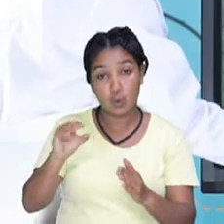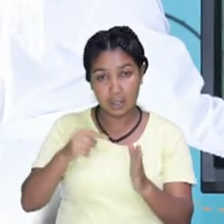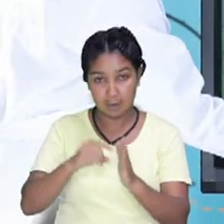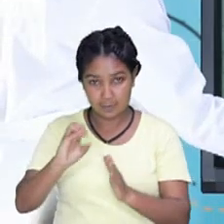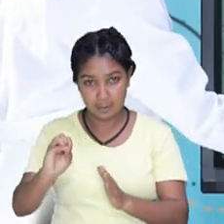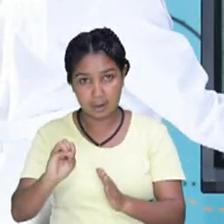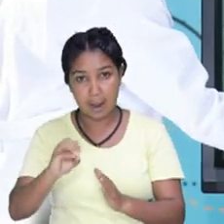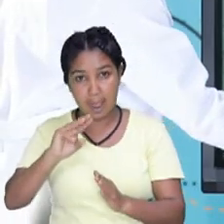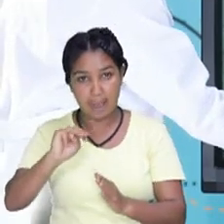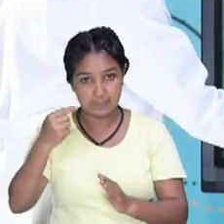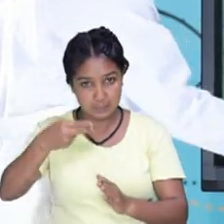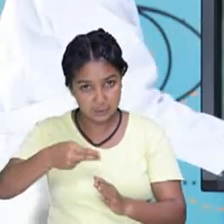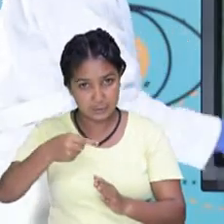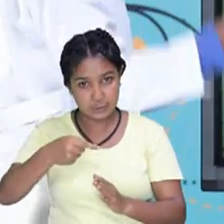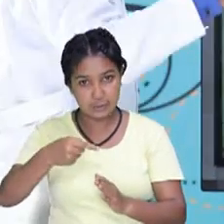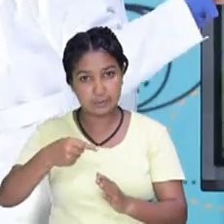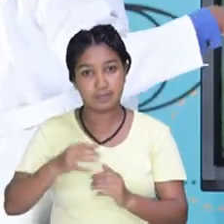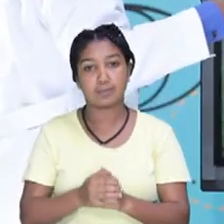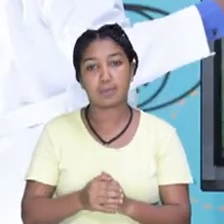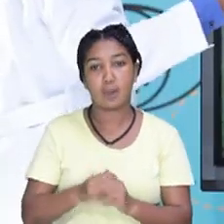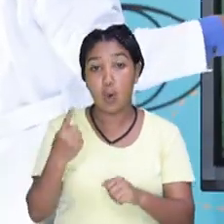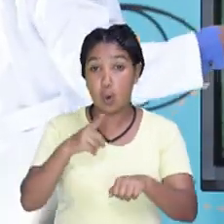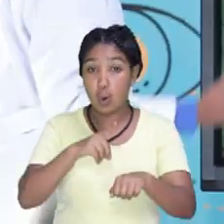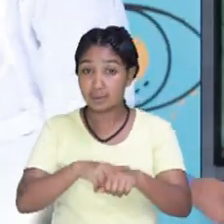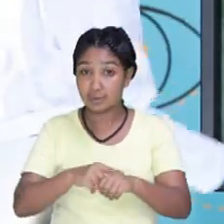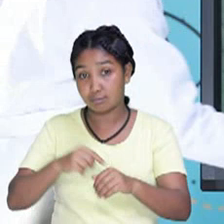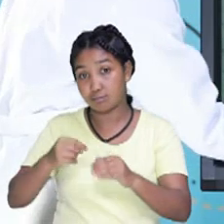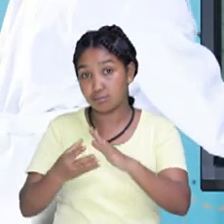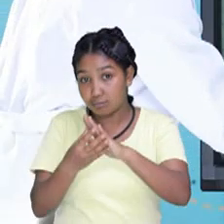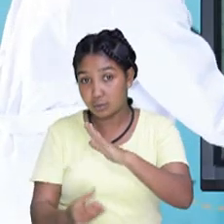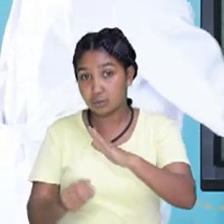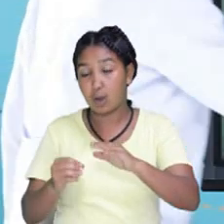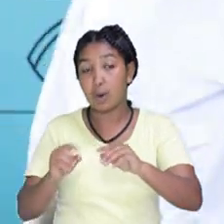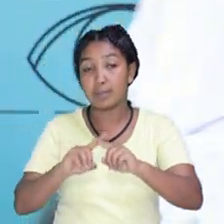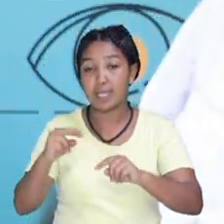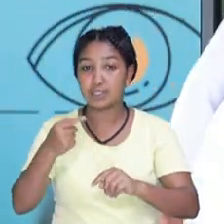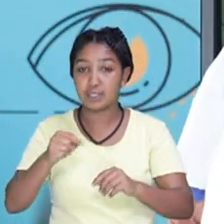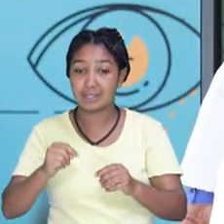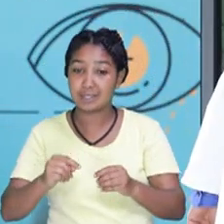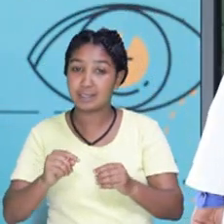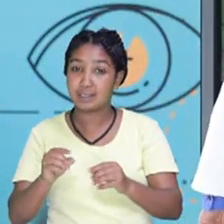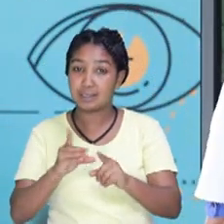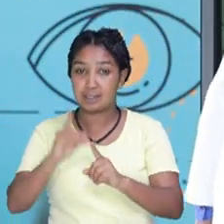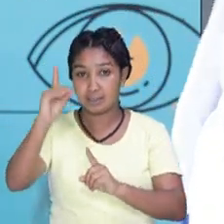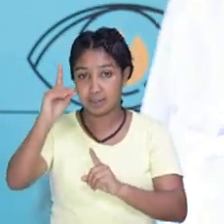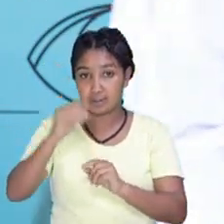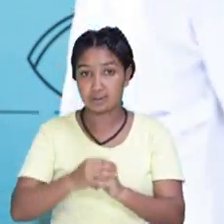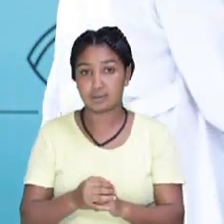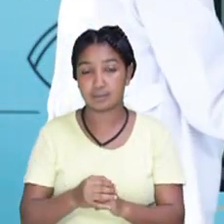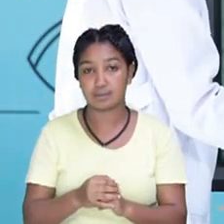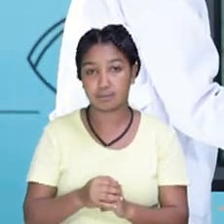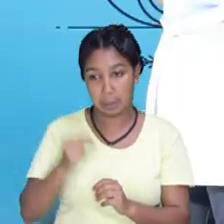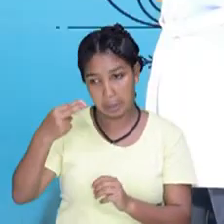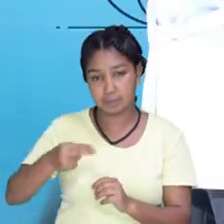theta, where mg is a force which is always acting downward, but h is the distance from this to this. Again, let